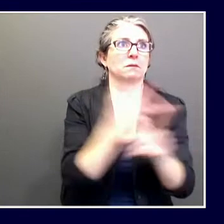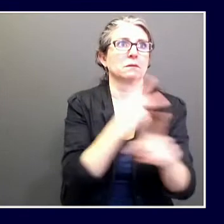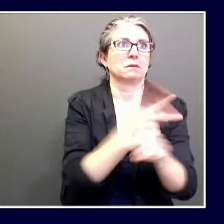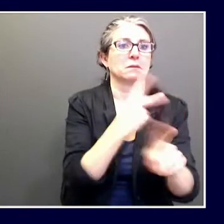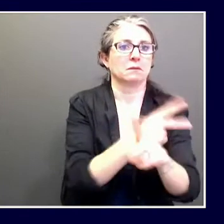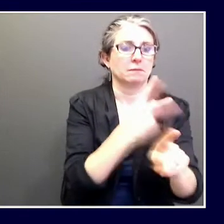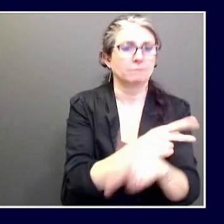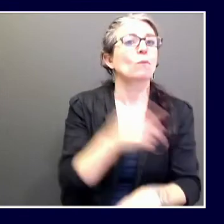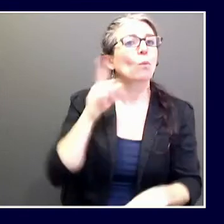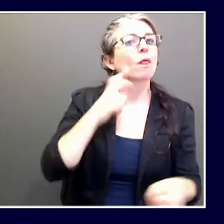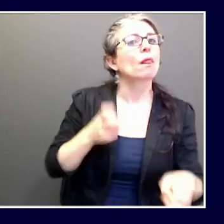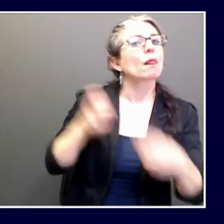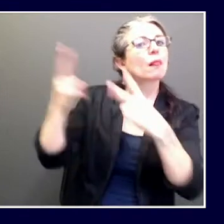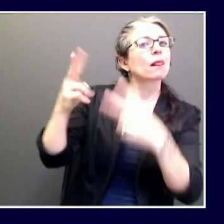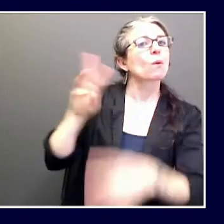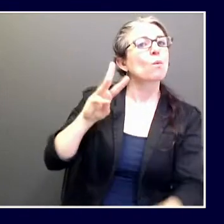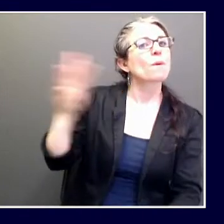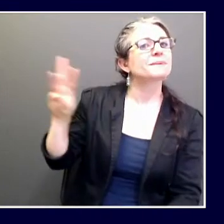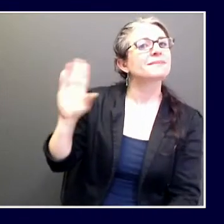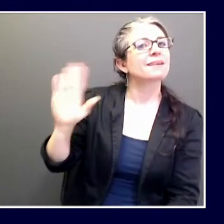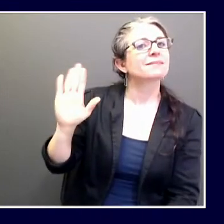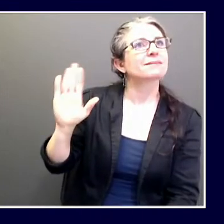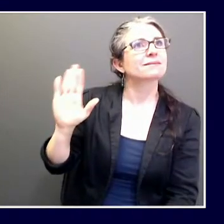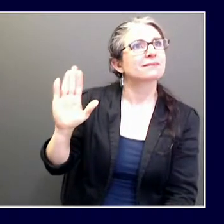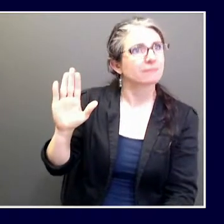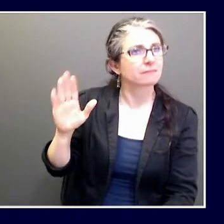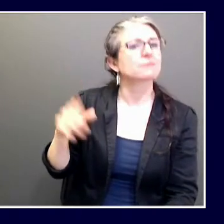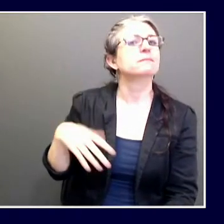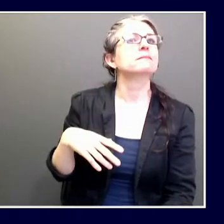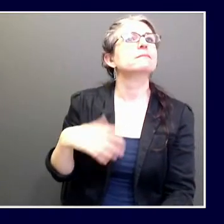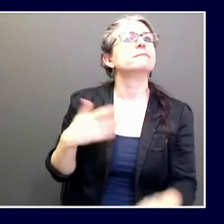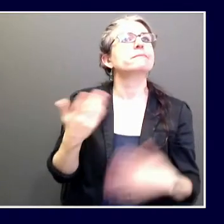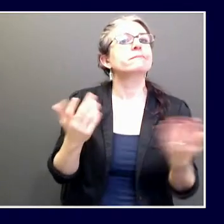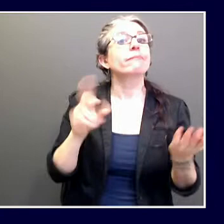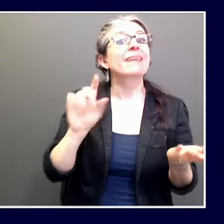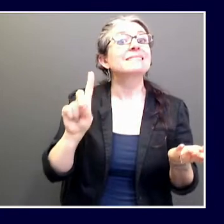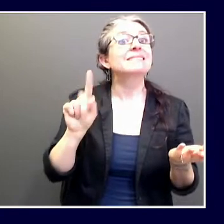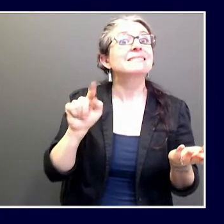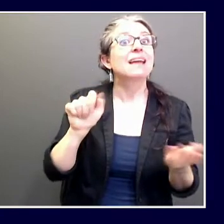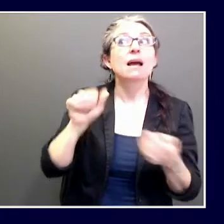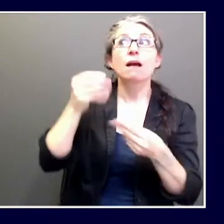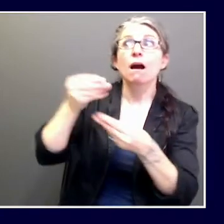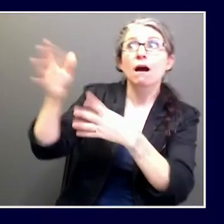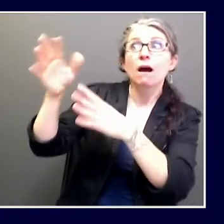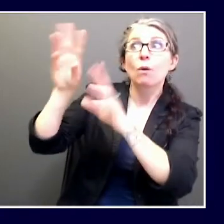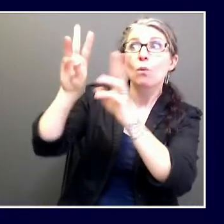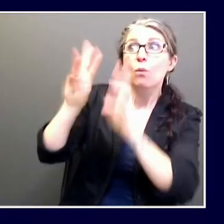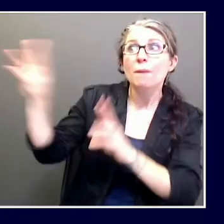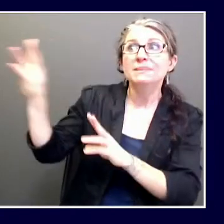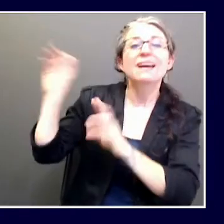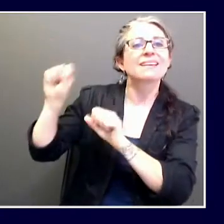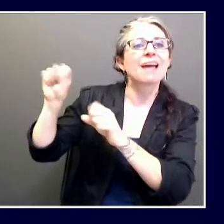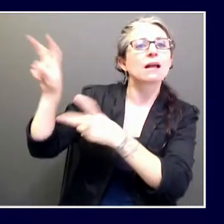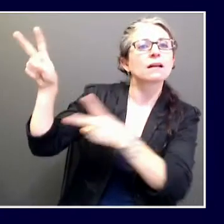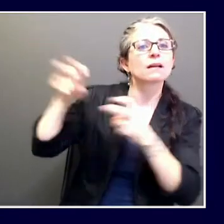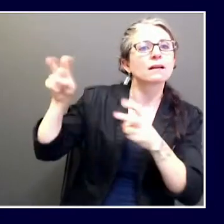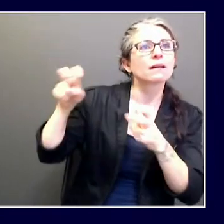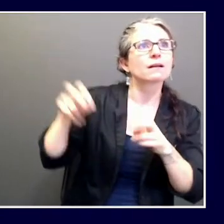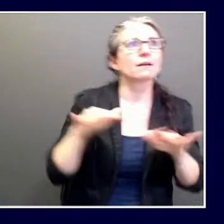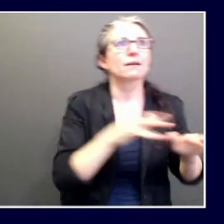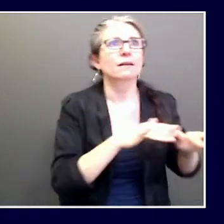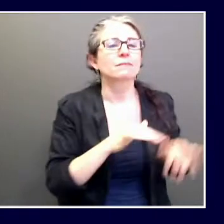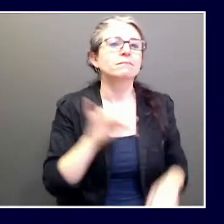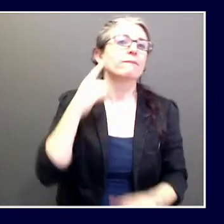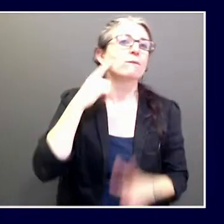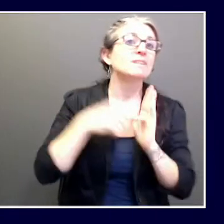take the data from places that we believe Omicron is circulating like a particular province in South Africa,